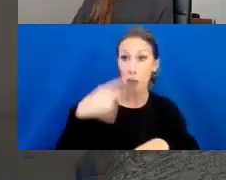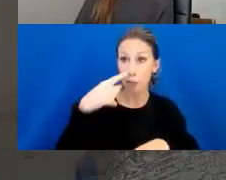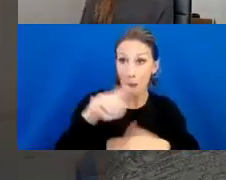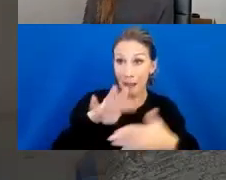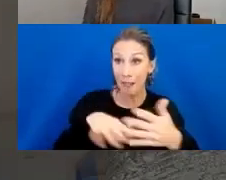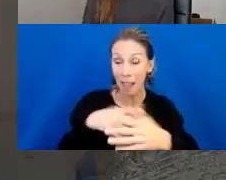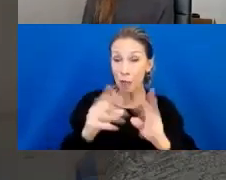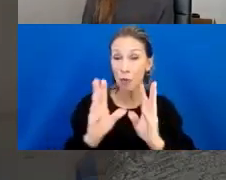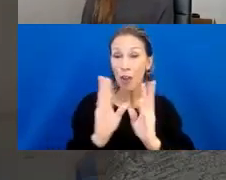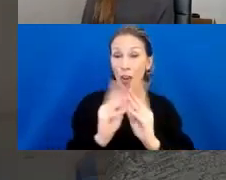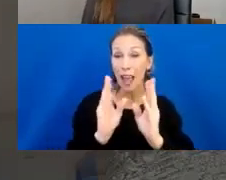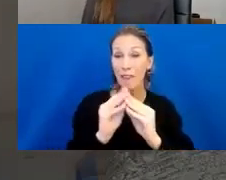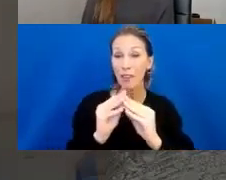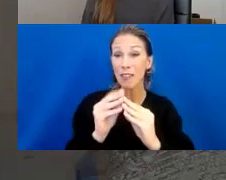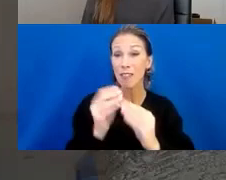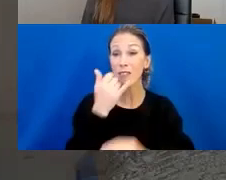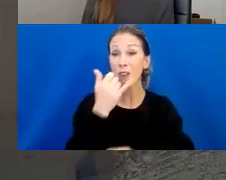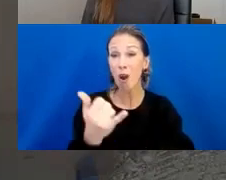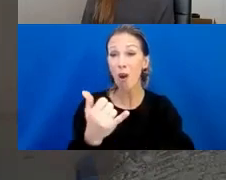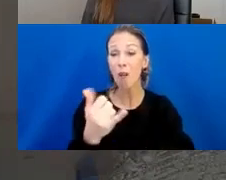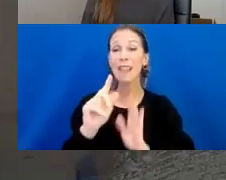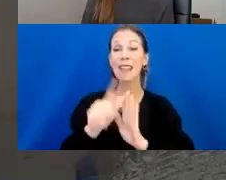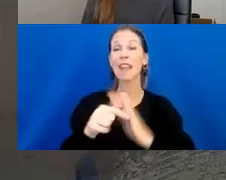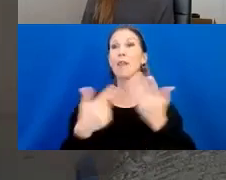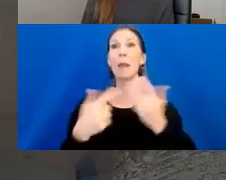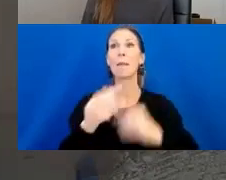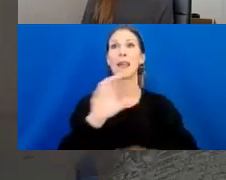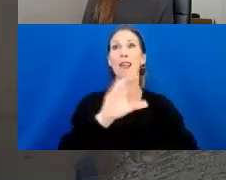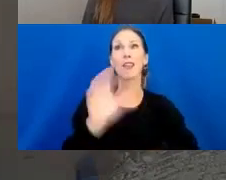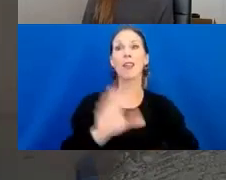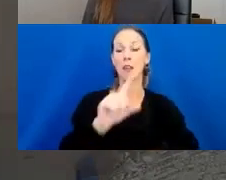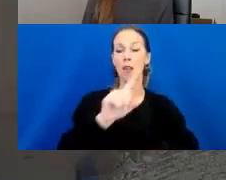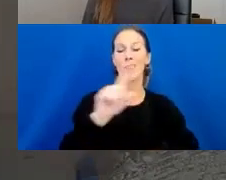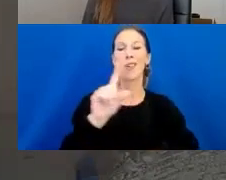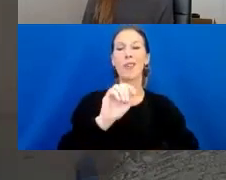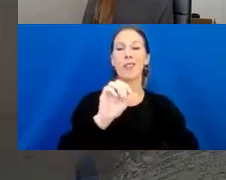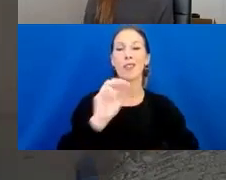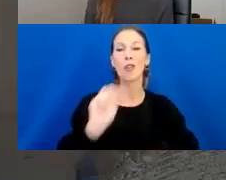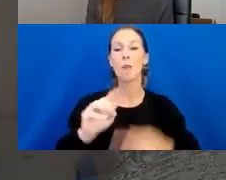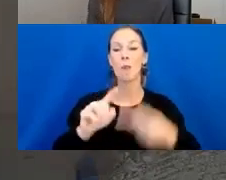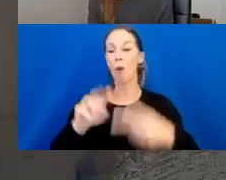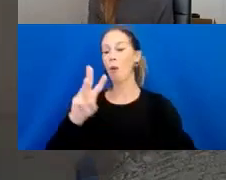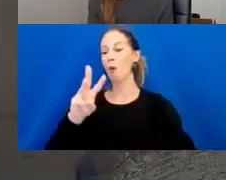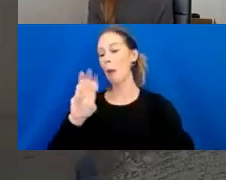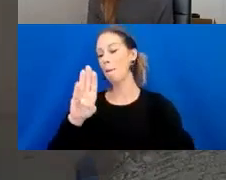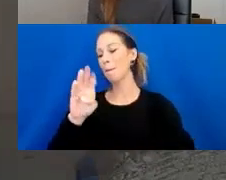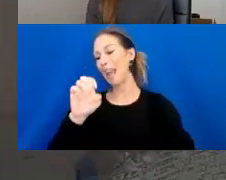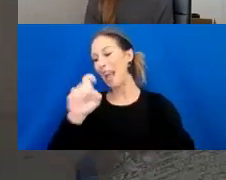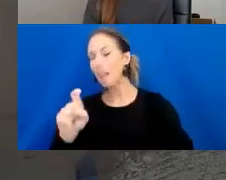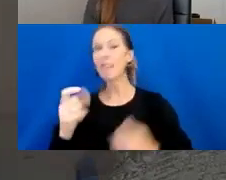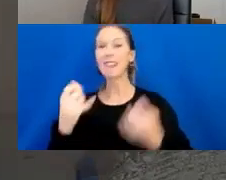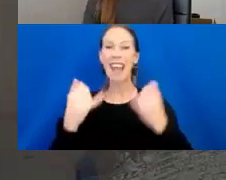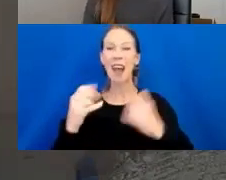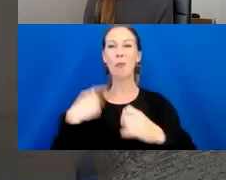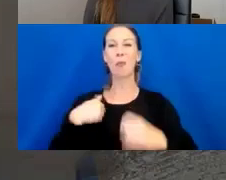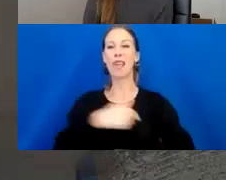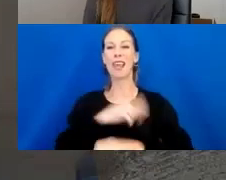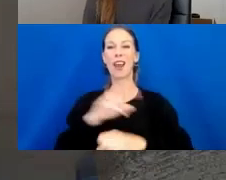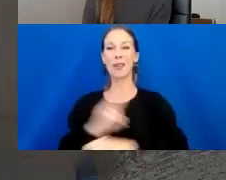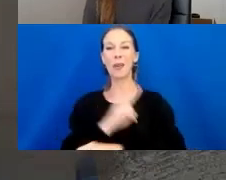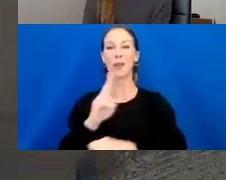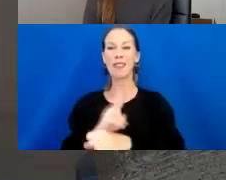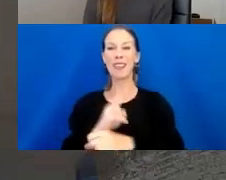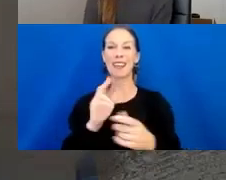Zoom or WebEx or GoToMeetings or one of those has become, you know, so much more daily